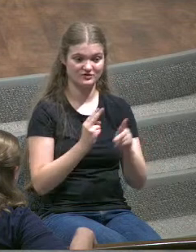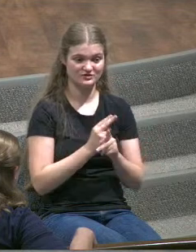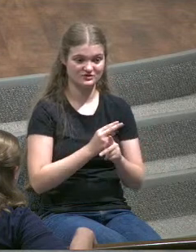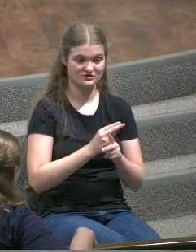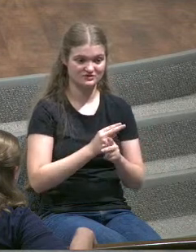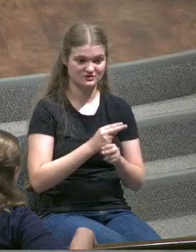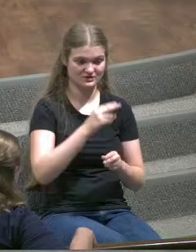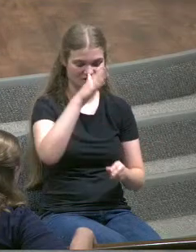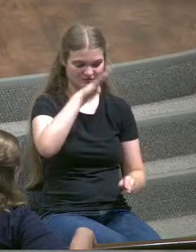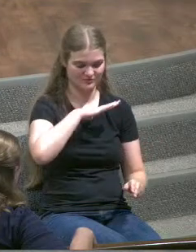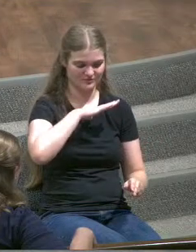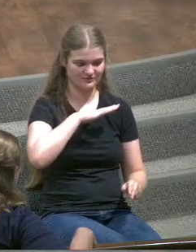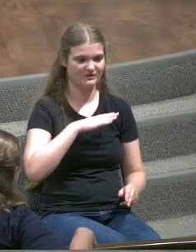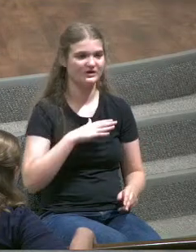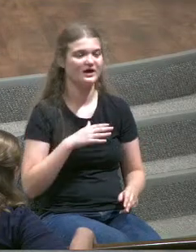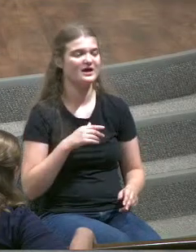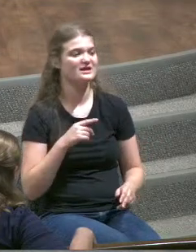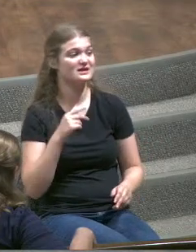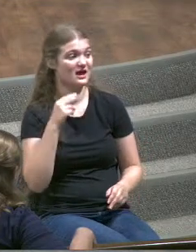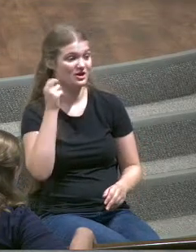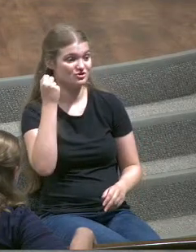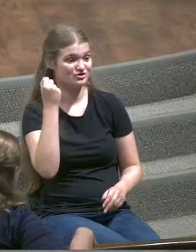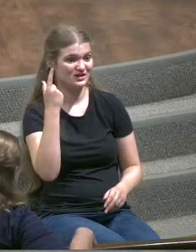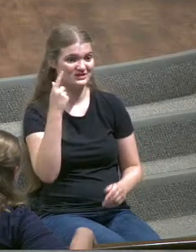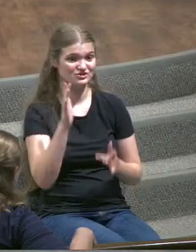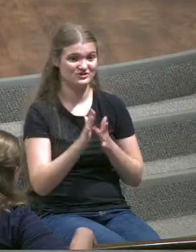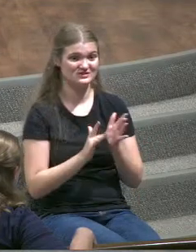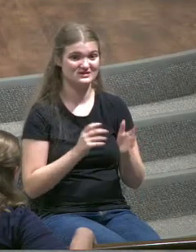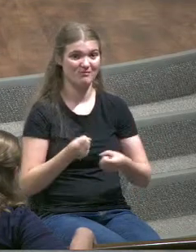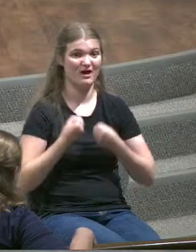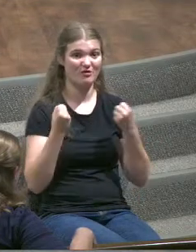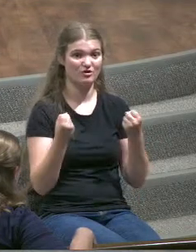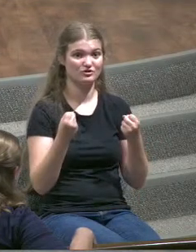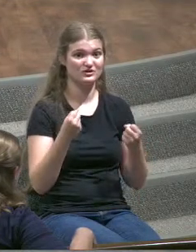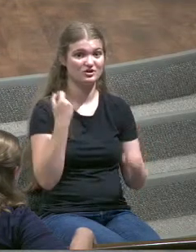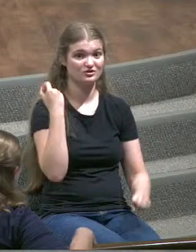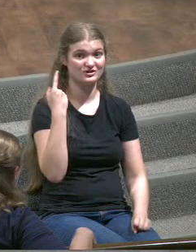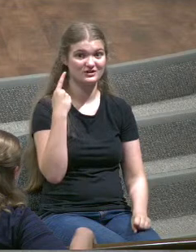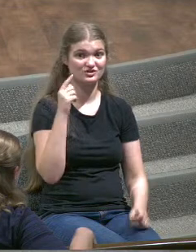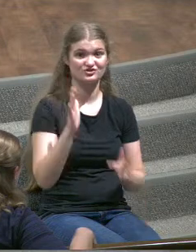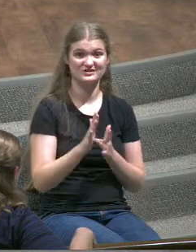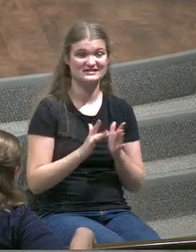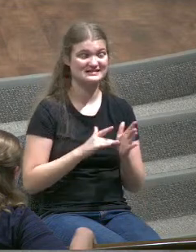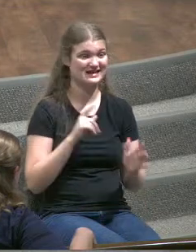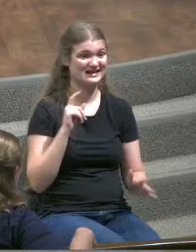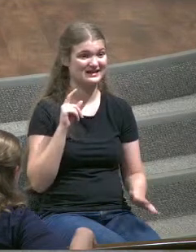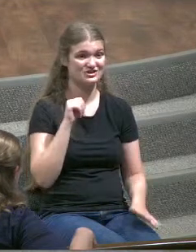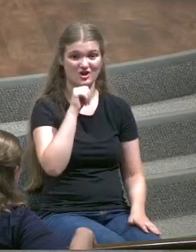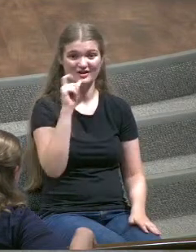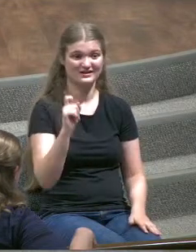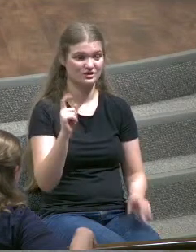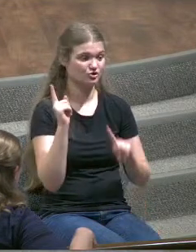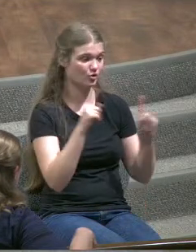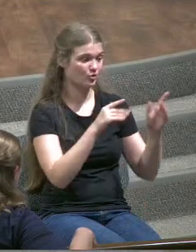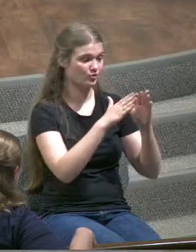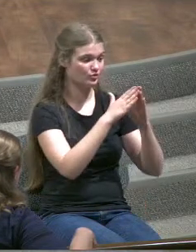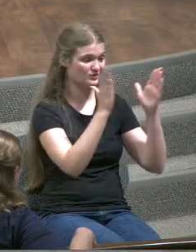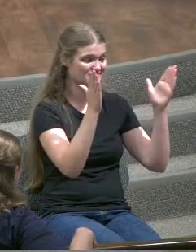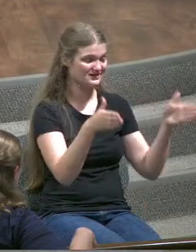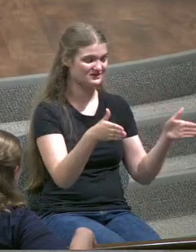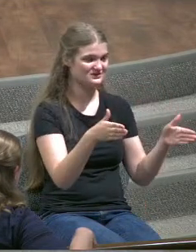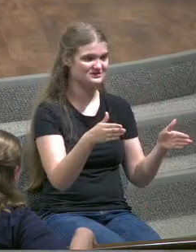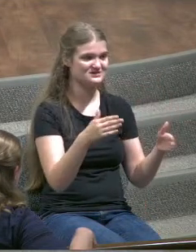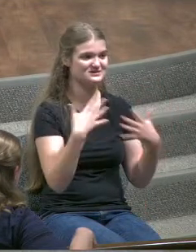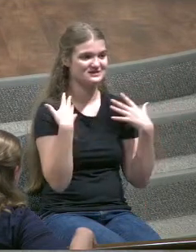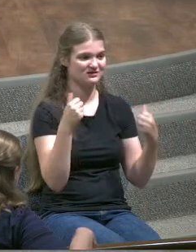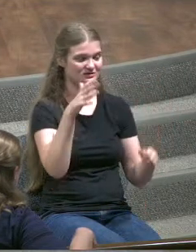his incredible power to where he doesn't even need to be in his home to heal the man. He demonstrates faith. He believes in Jesus, and